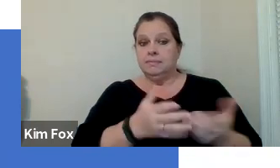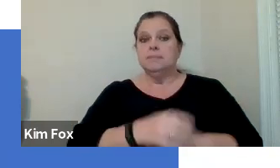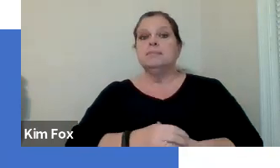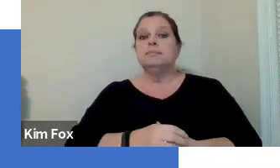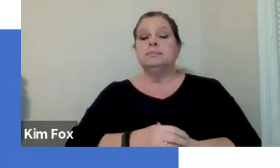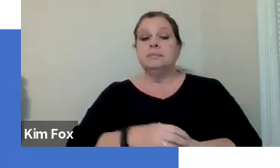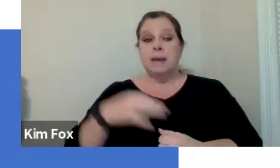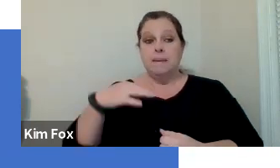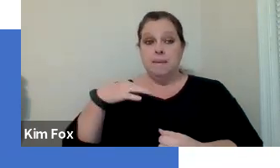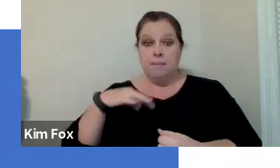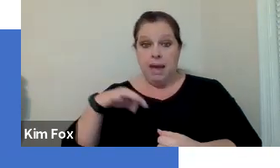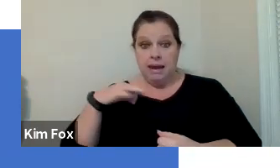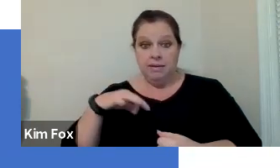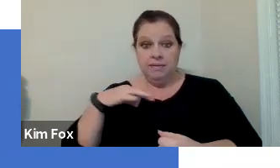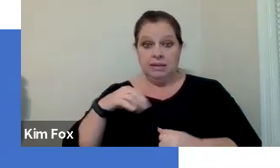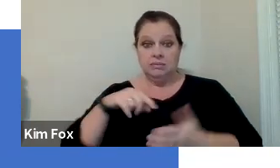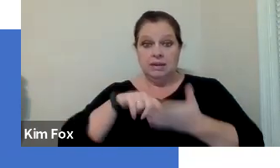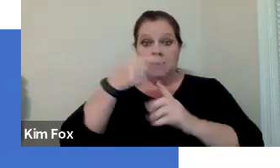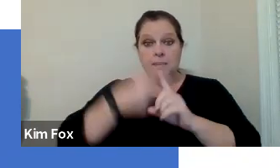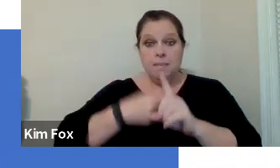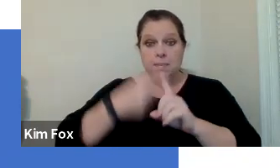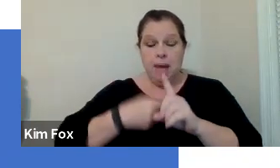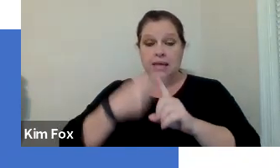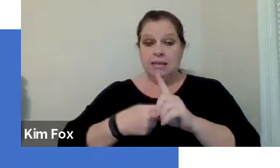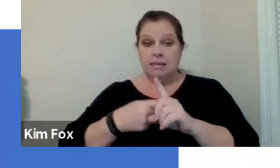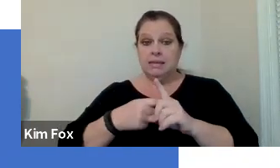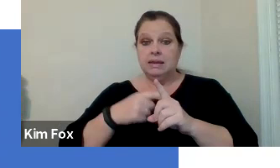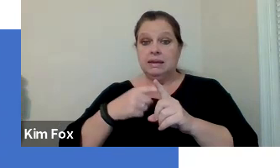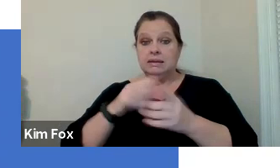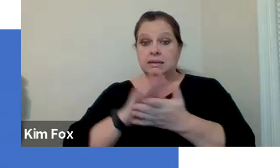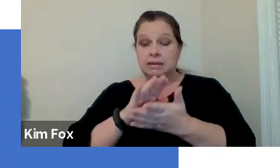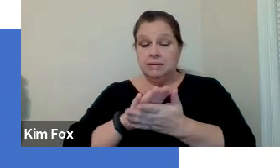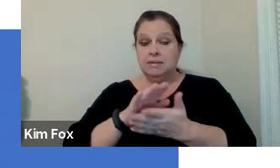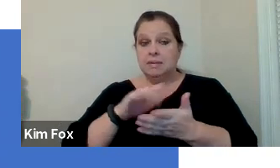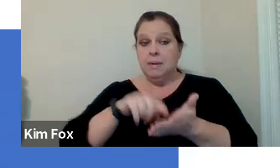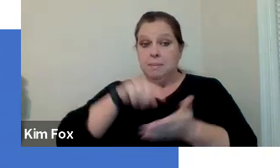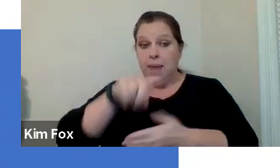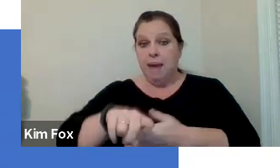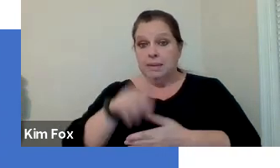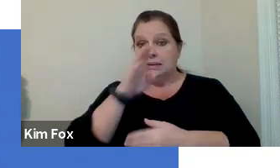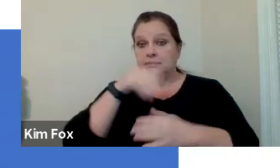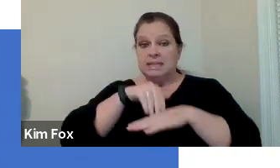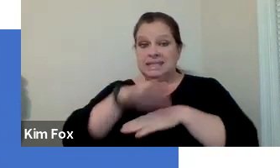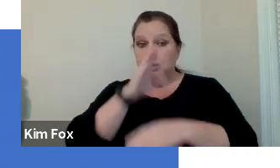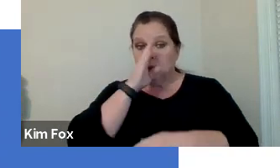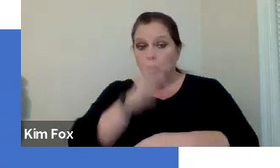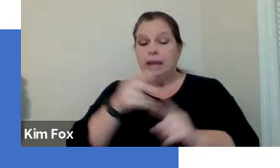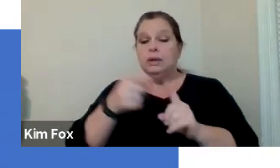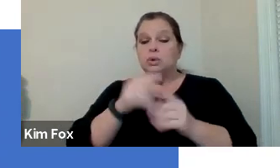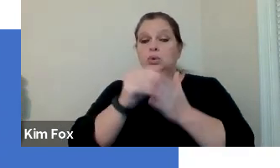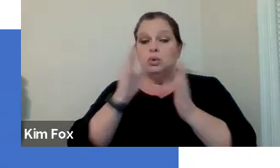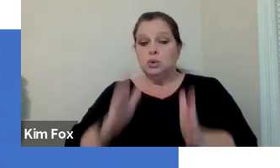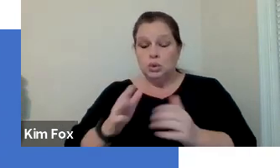Benefits, one asks, monthly education payments and specific amounts are directly sent to the student. The current